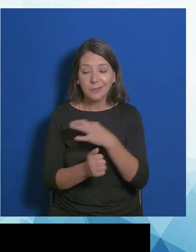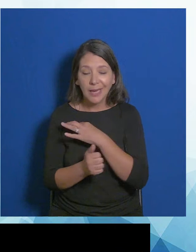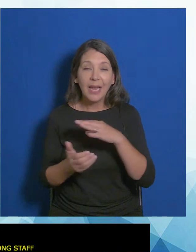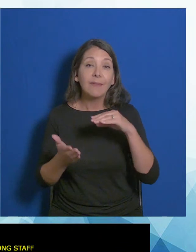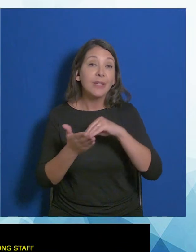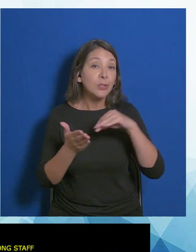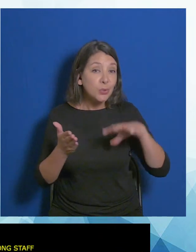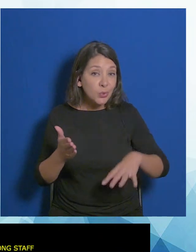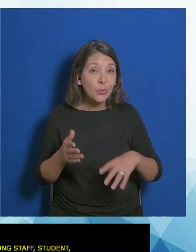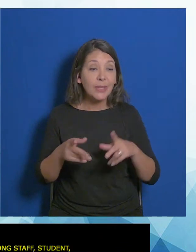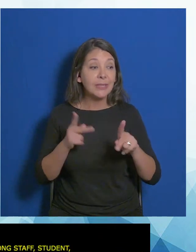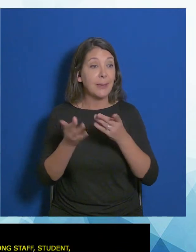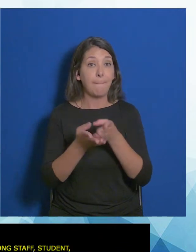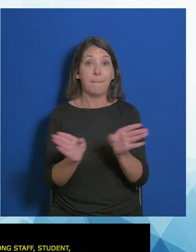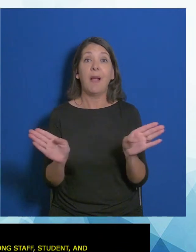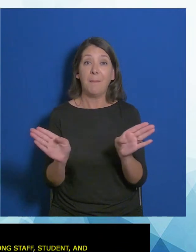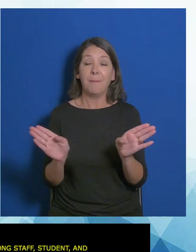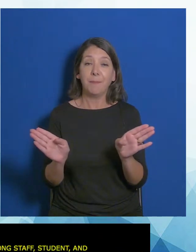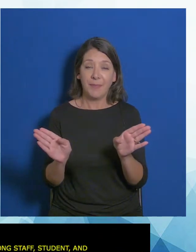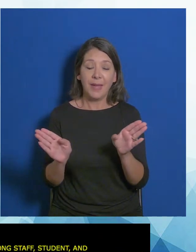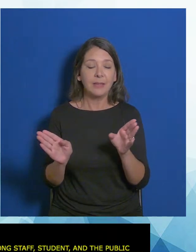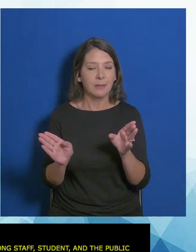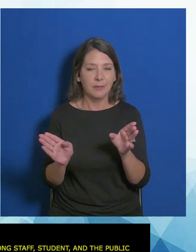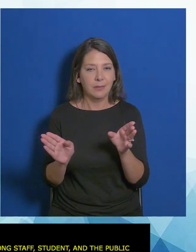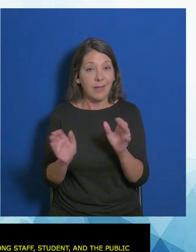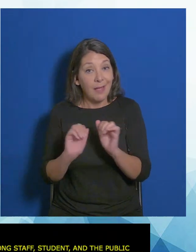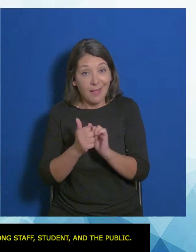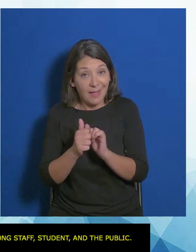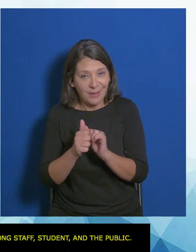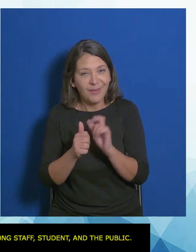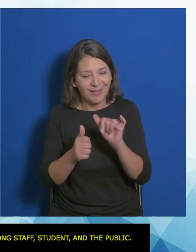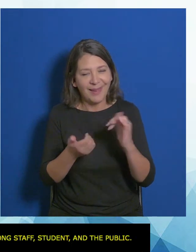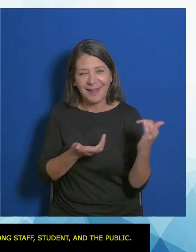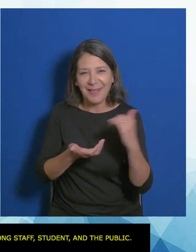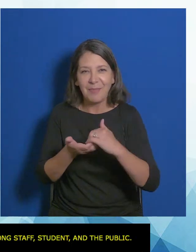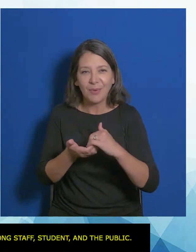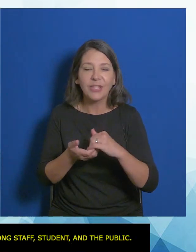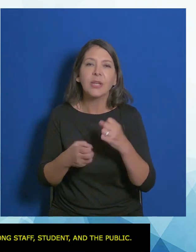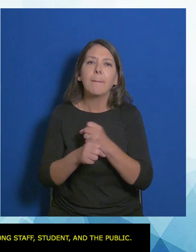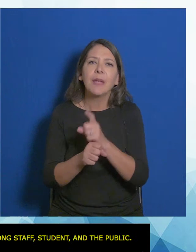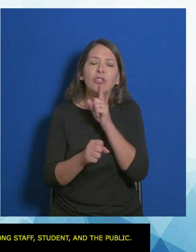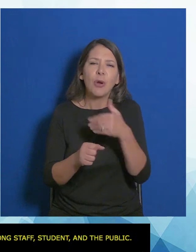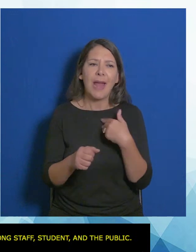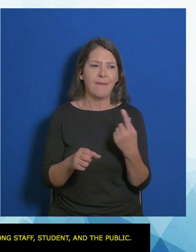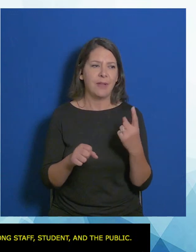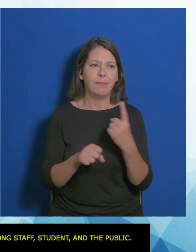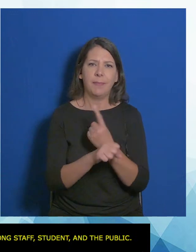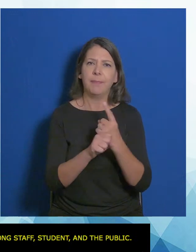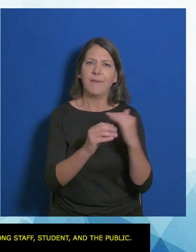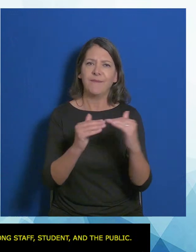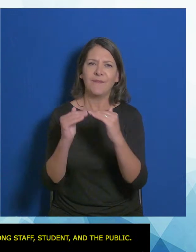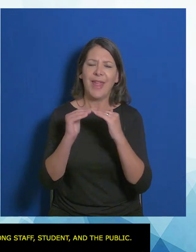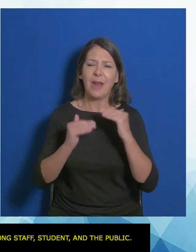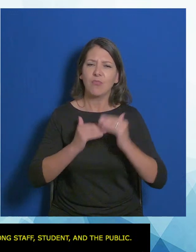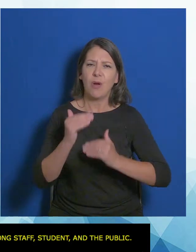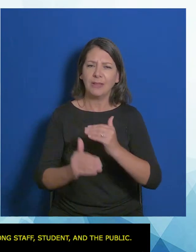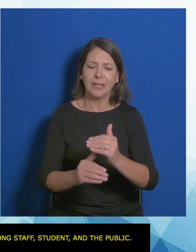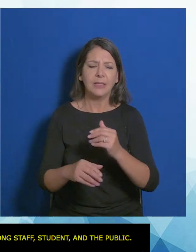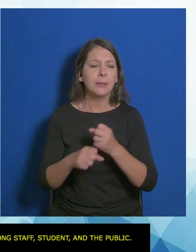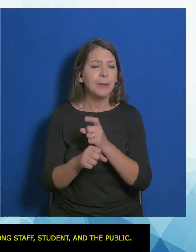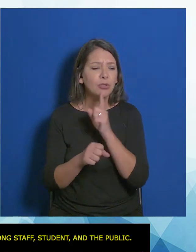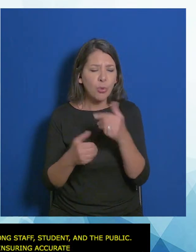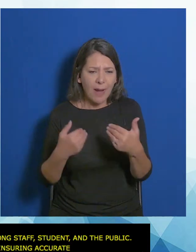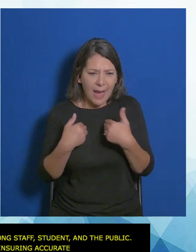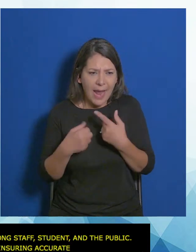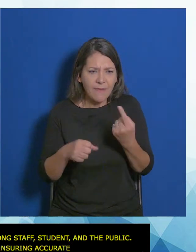and the public, again through collaboration, ensuring fair processes, ensuring accurate